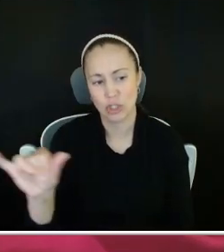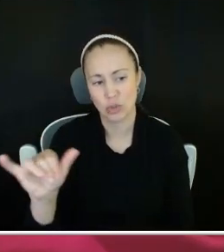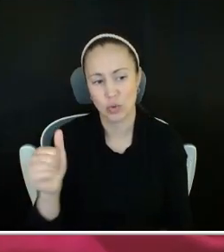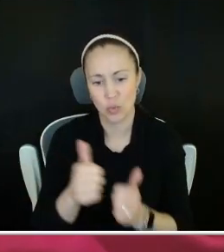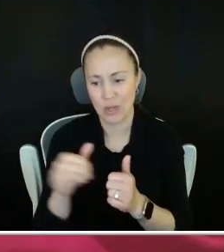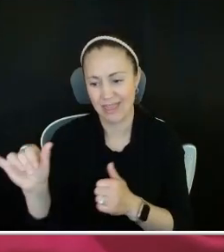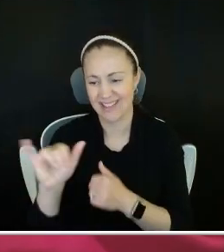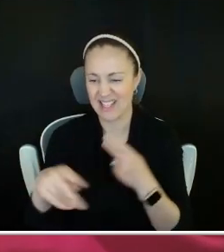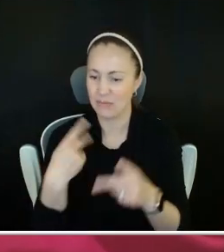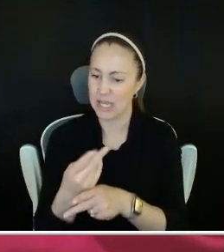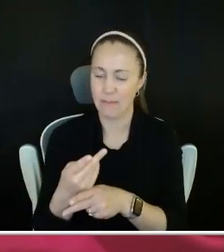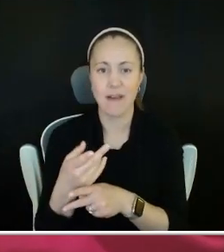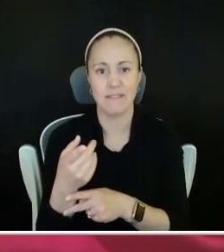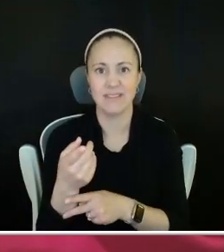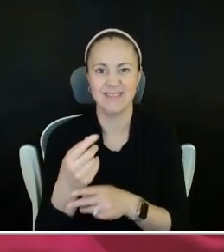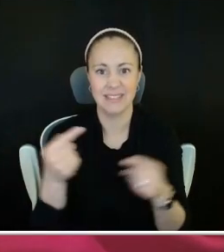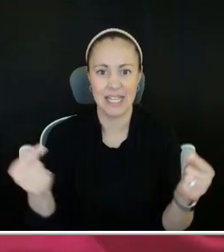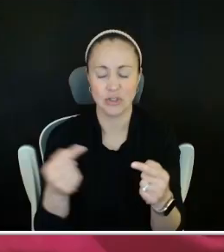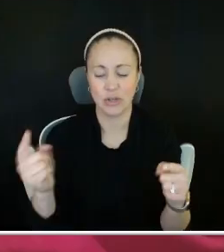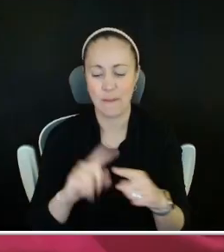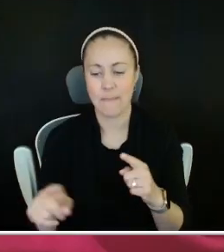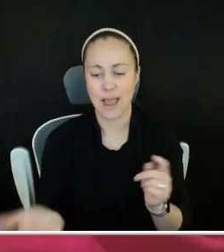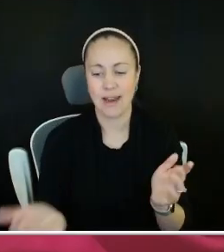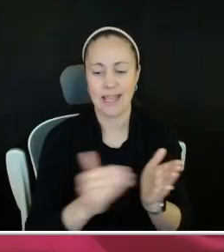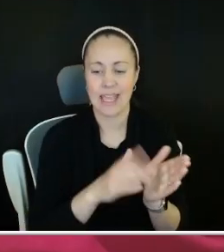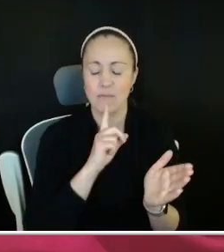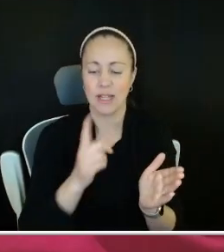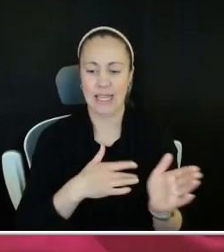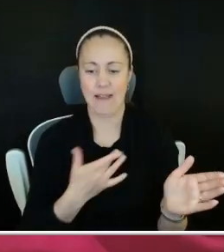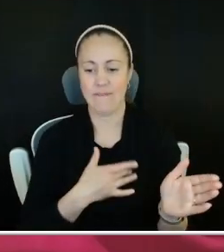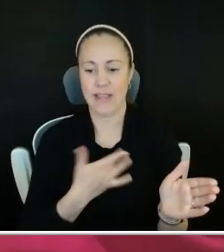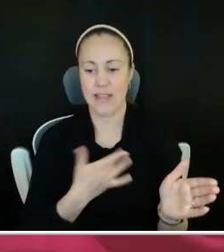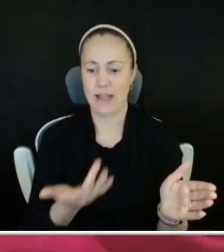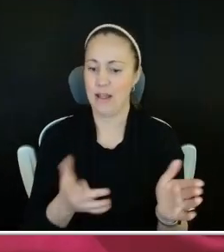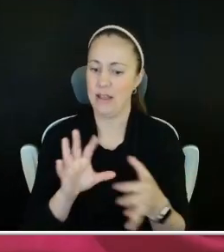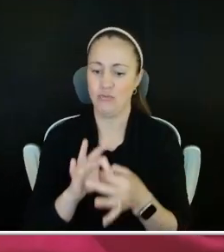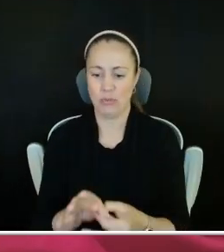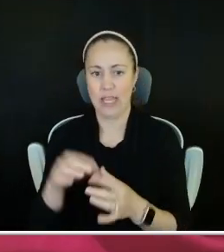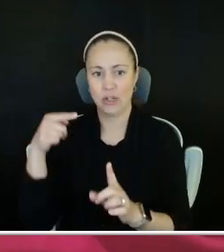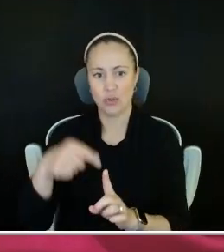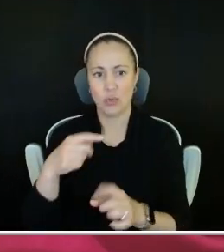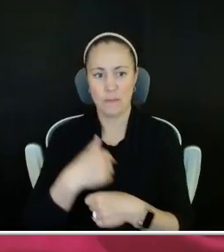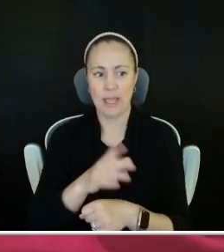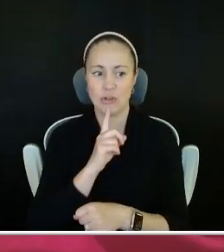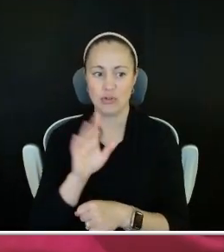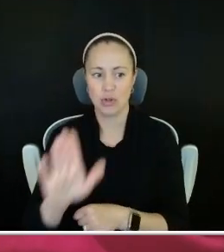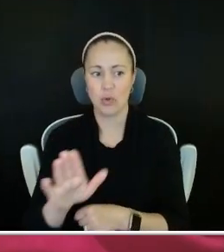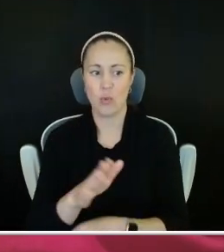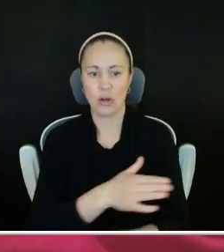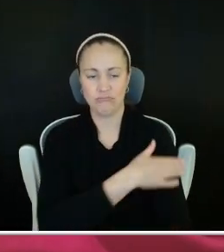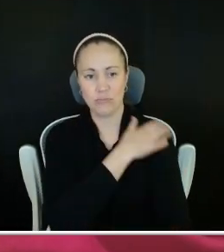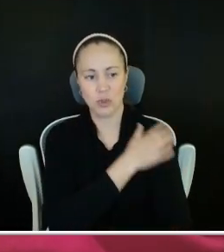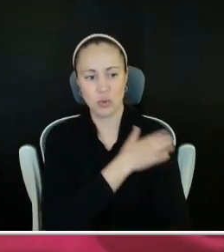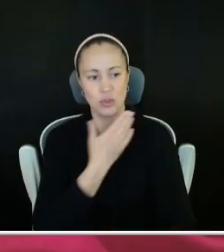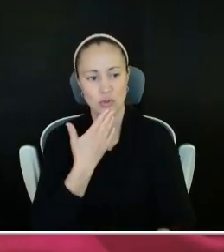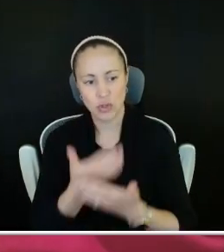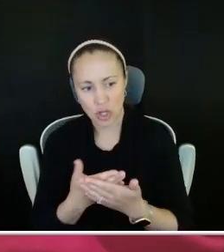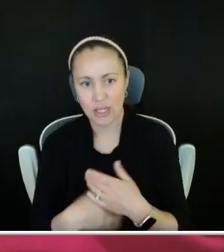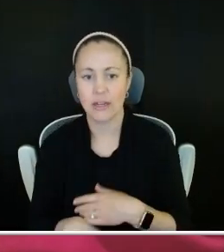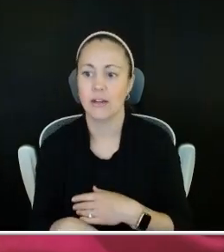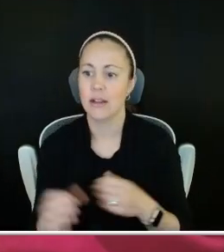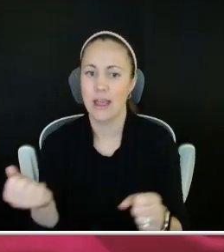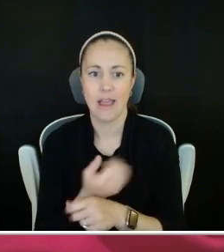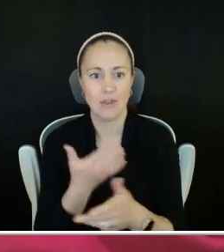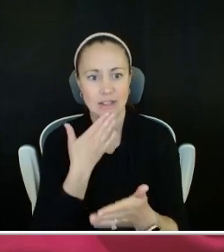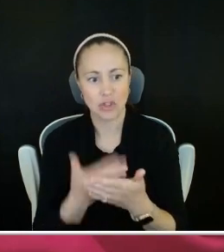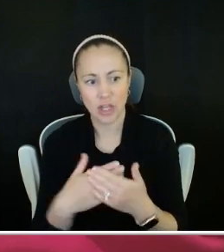So again, I think it comes down to just making sure that your shoulder's good, your shoulder blade's good, your core's good, your